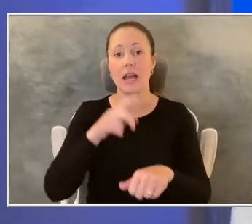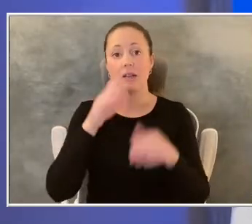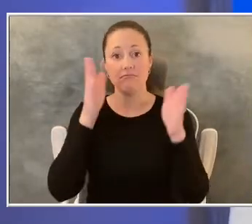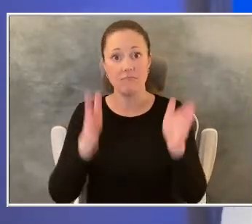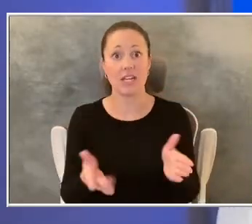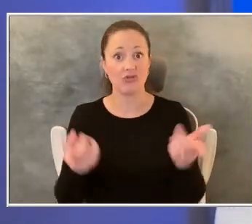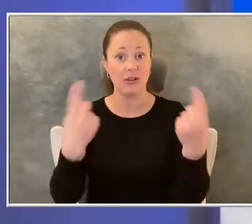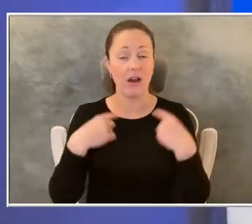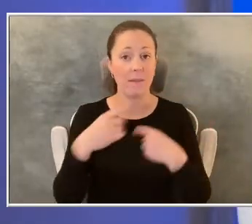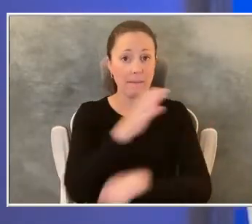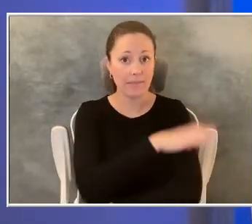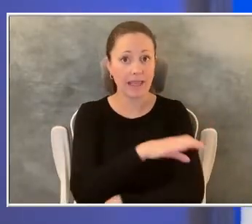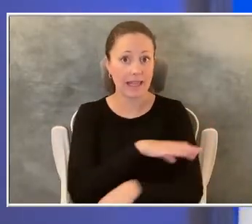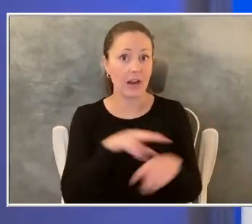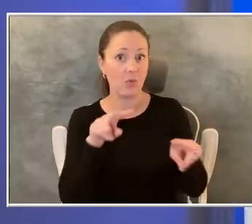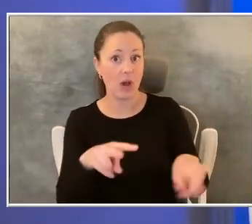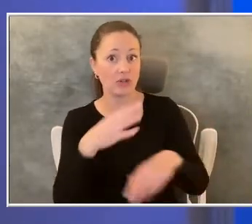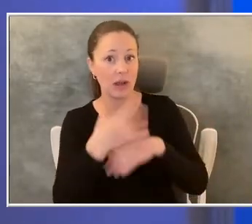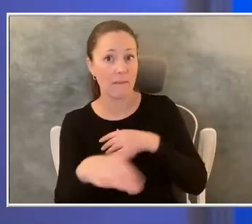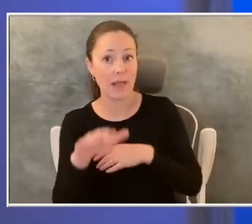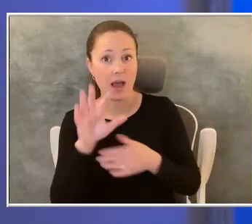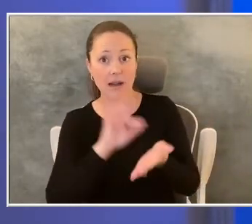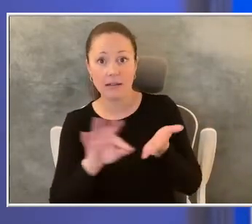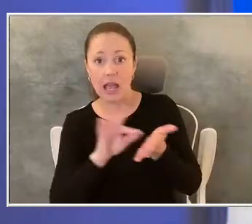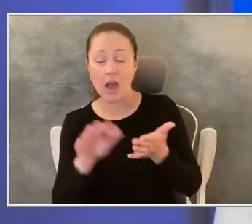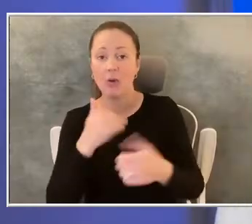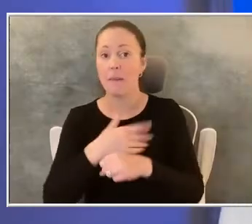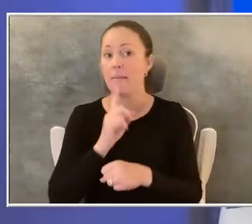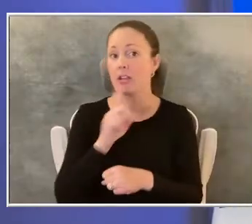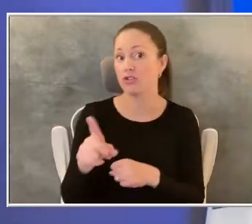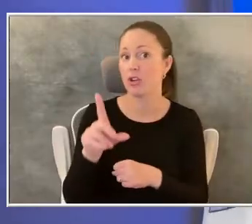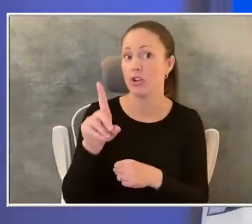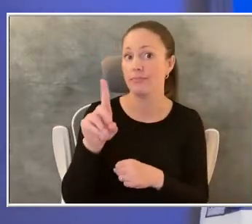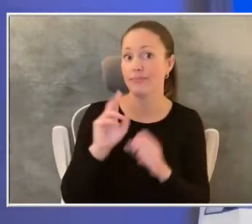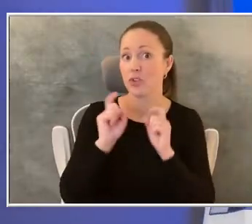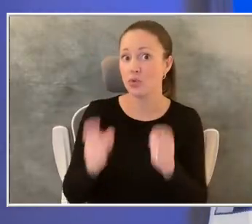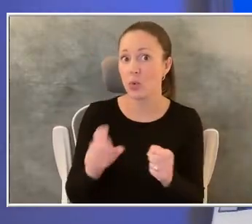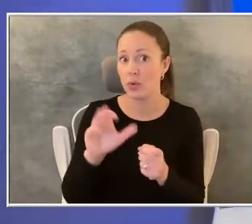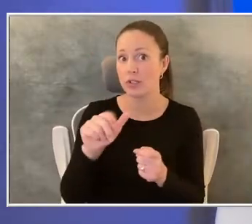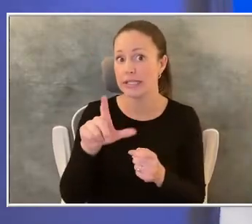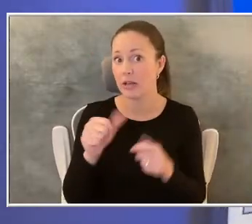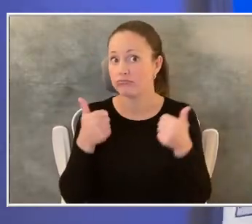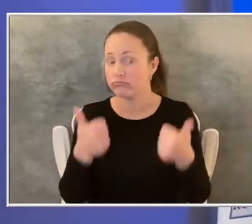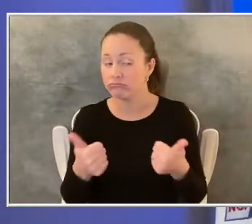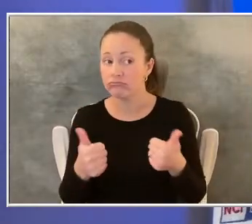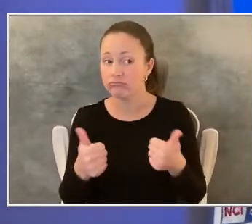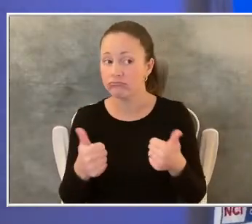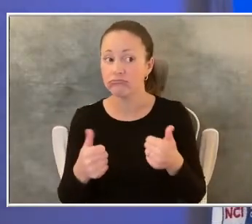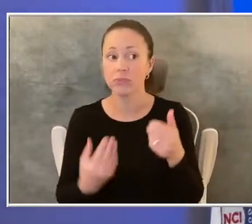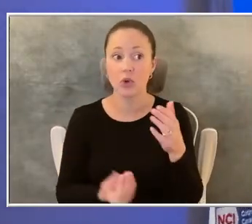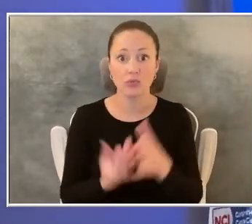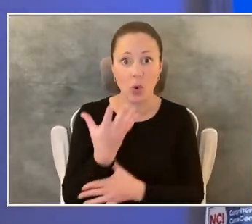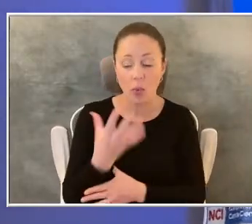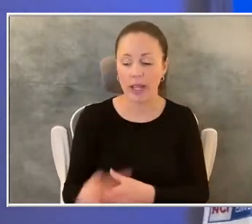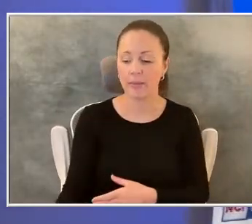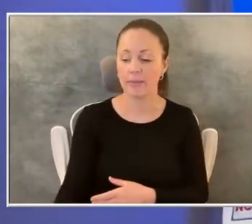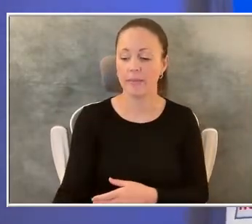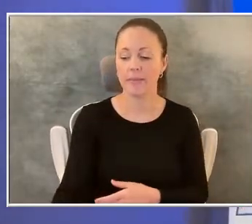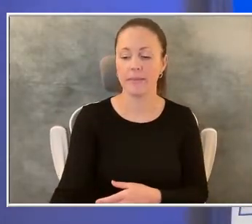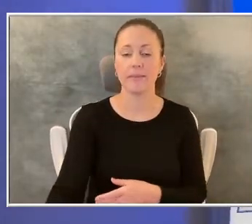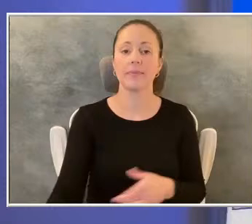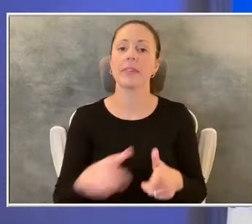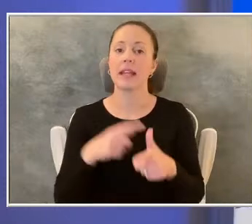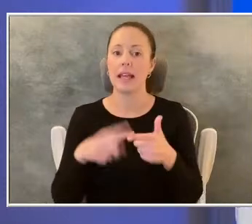count to make sure the donor cells are doing what they're supposed to do and growing, and then watch for graft versus host disease, watch